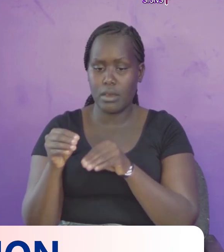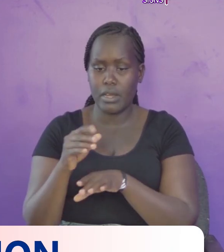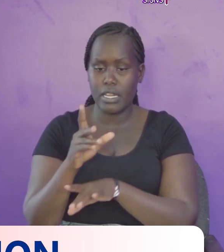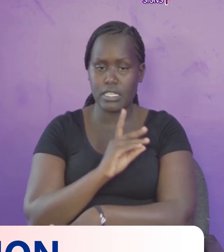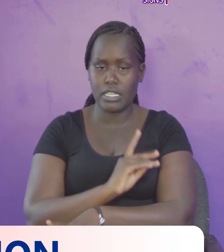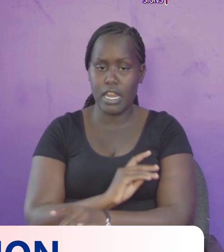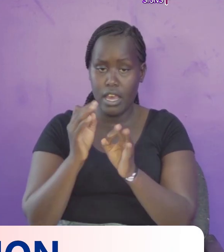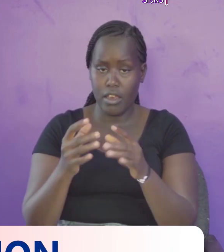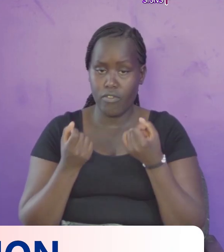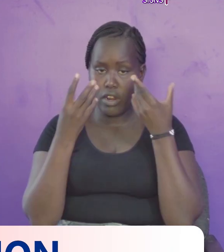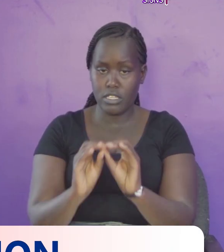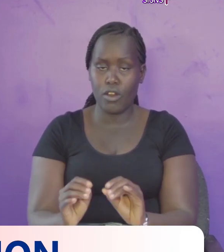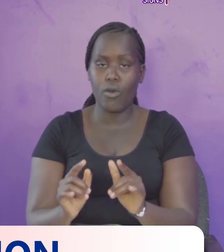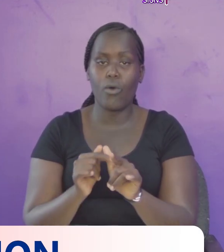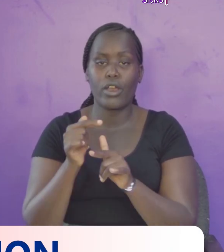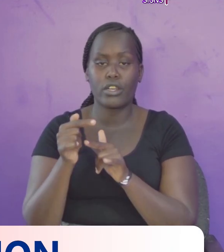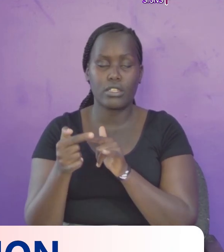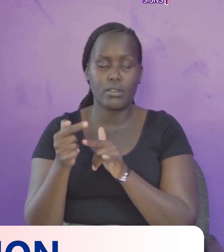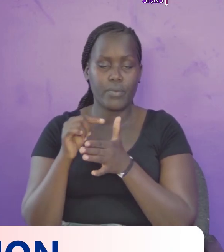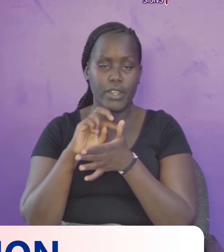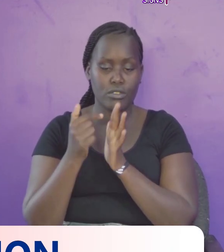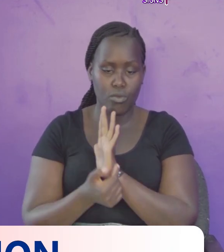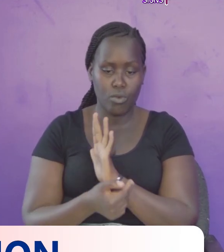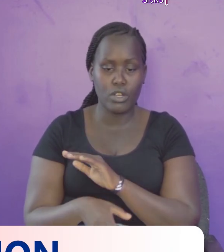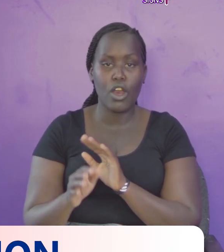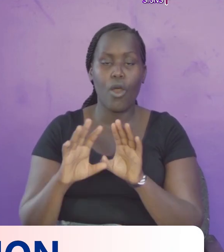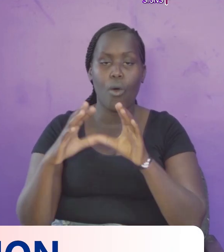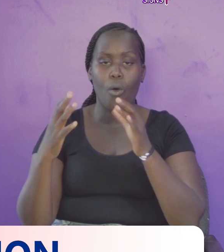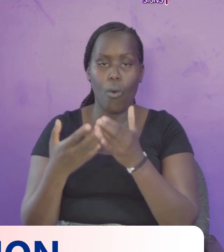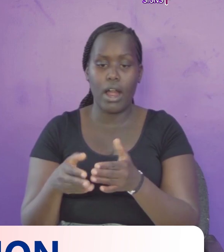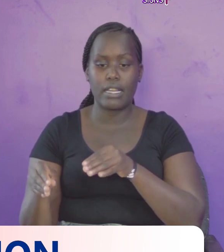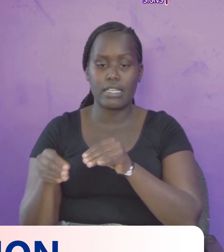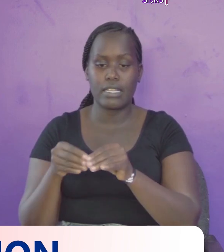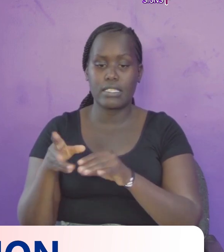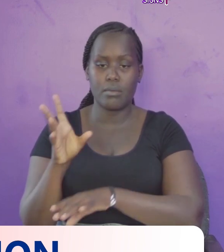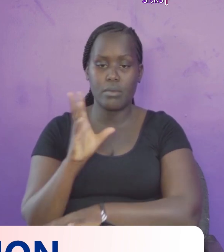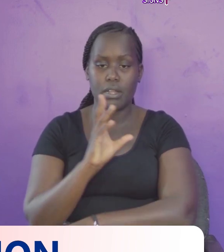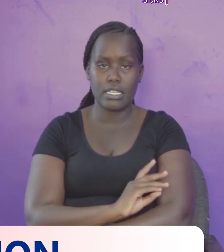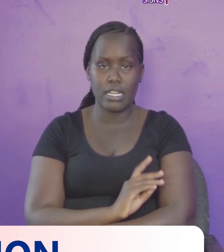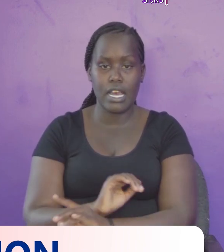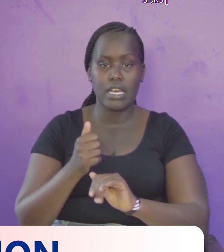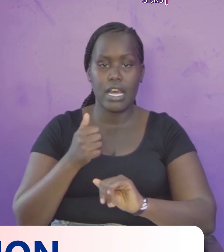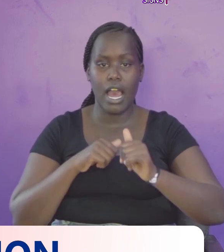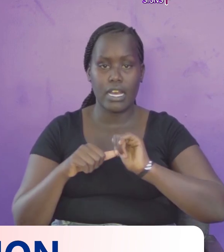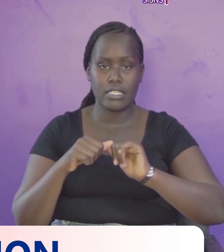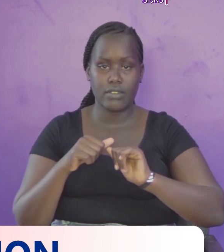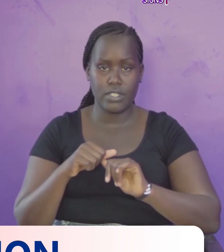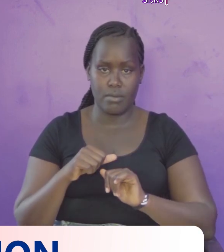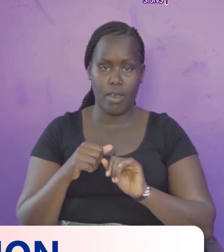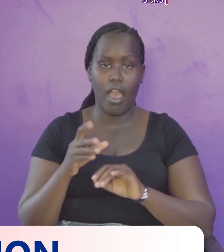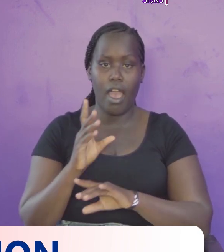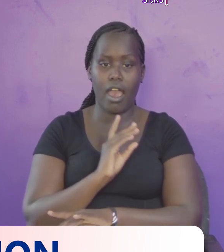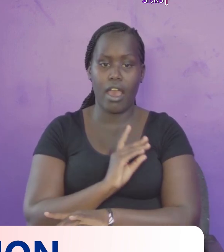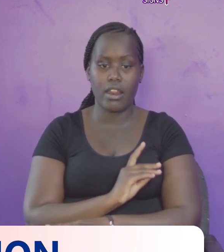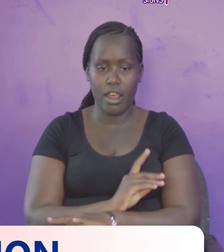get that word, World Disabilities Day. It is an activism day. So today, we are going to talk